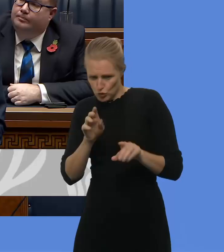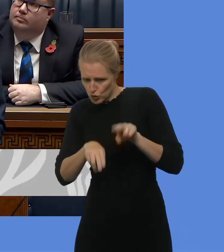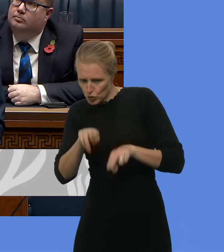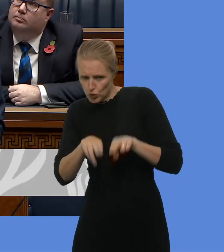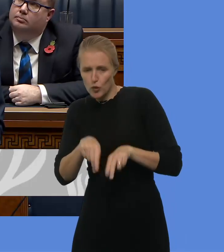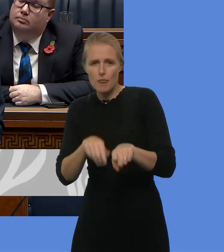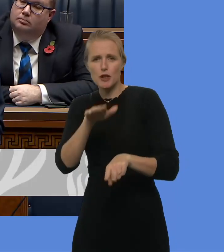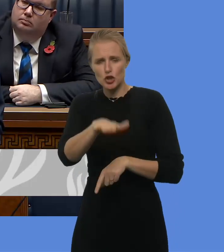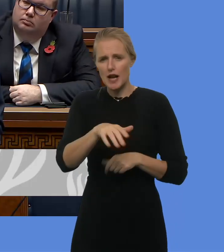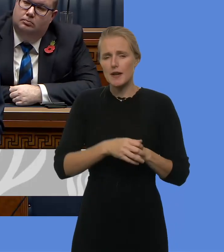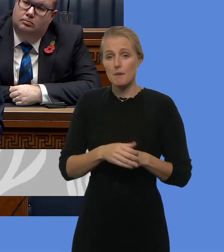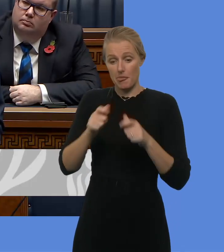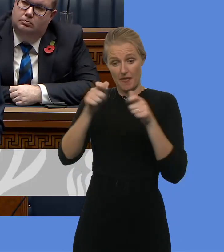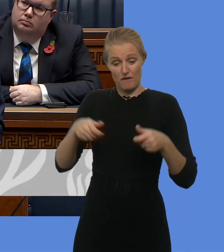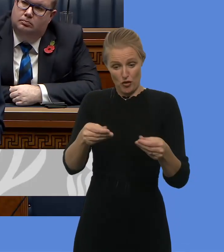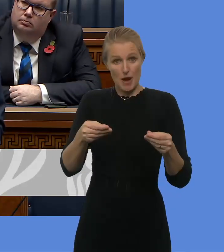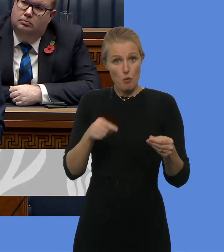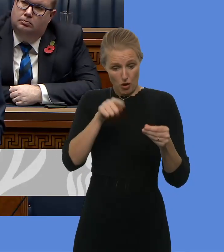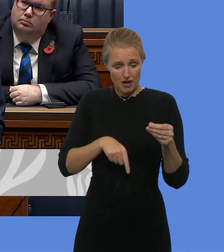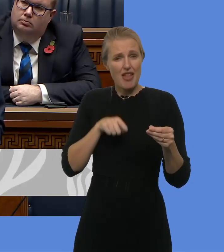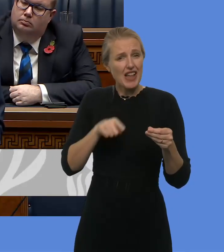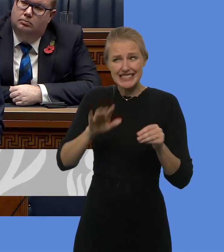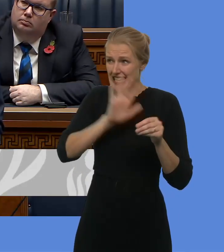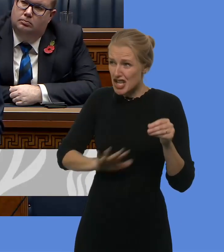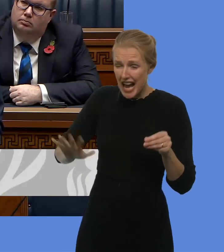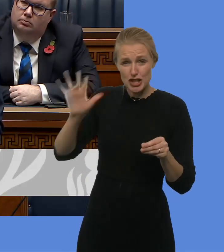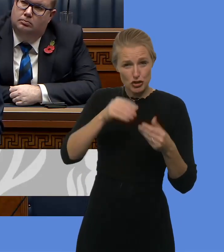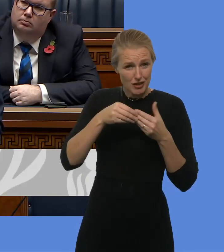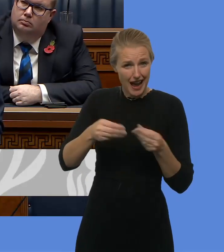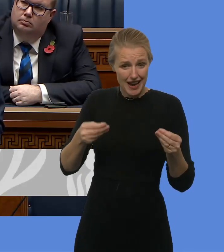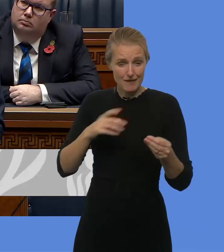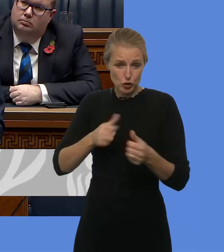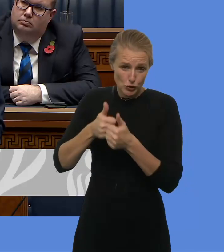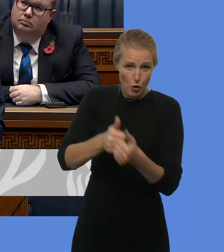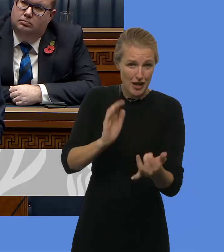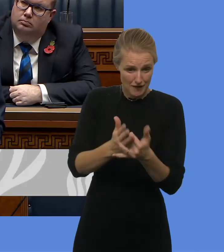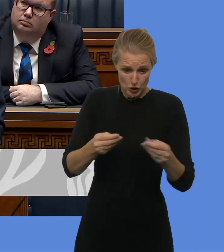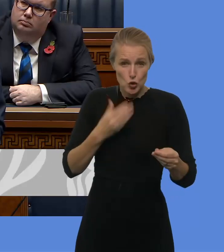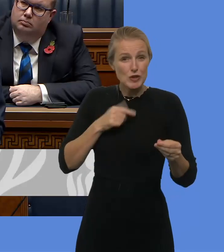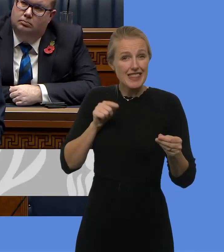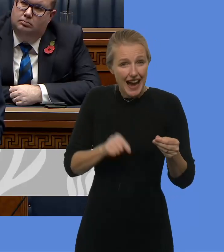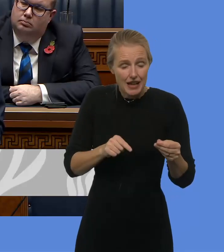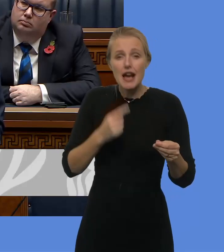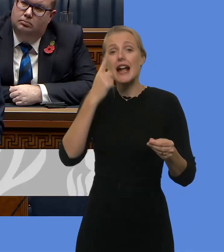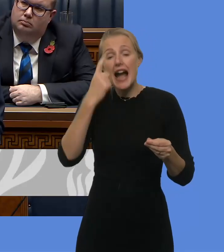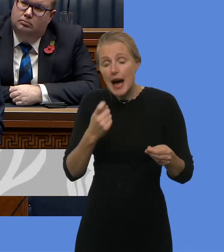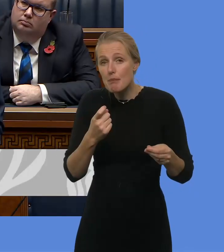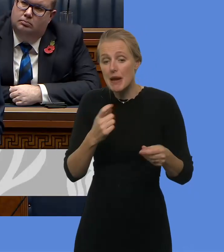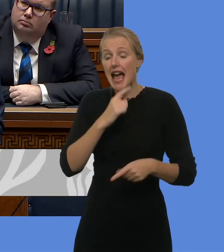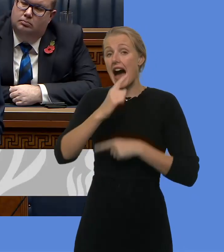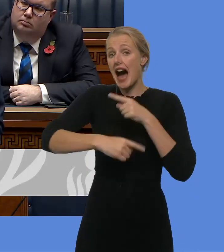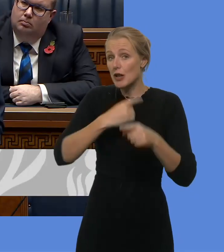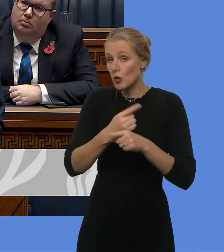framework provides the service with a nationally used guide for levels of support and intervention, ranging from annual intervention right up to